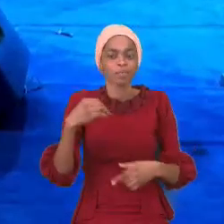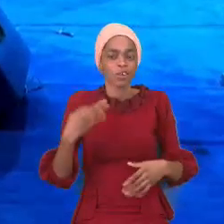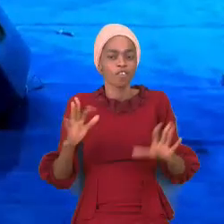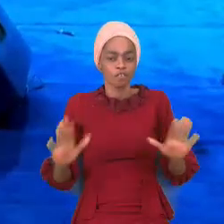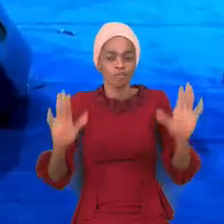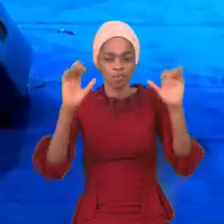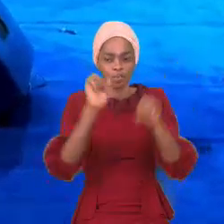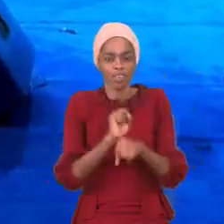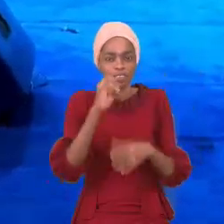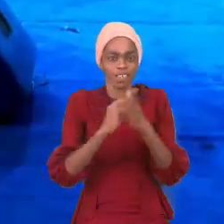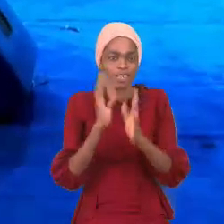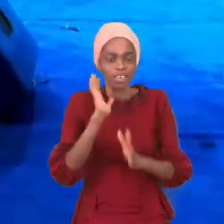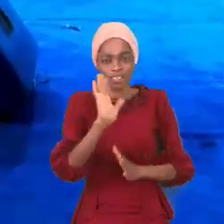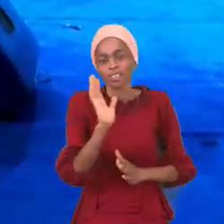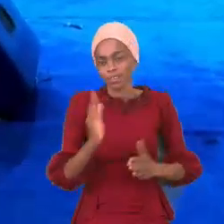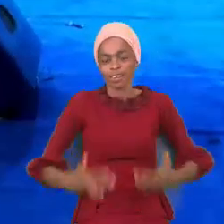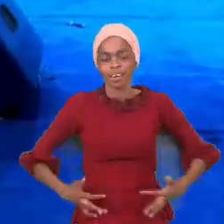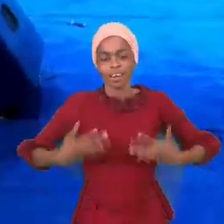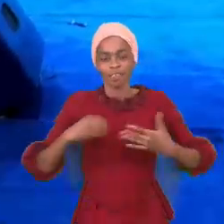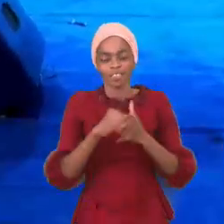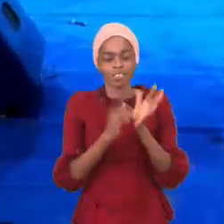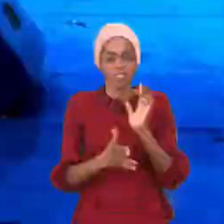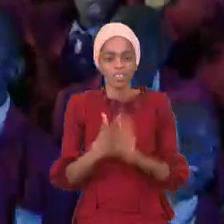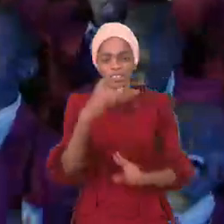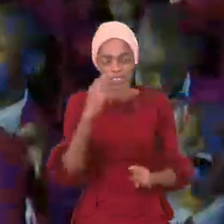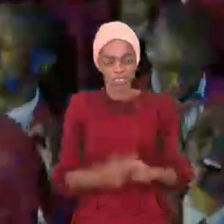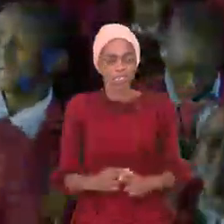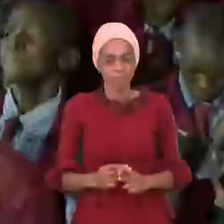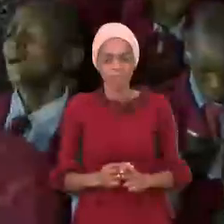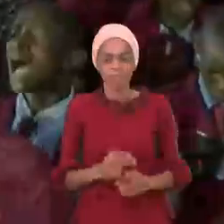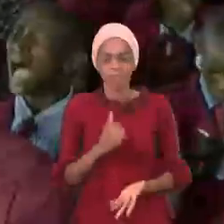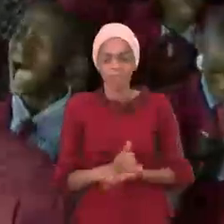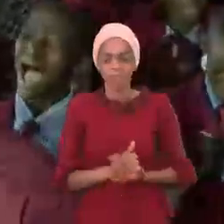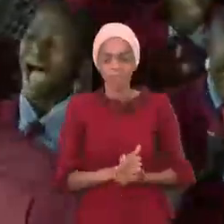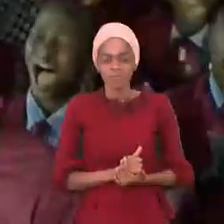miracle in your life in Jesus' name.